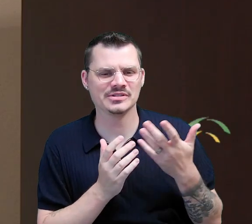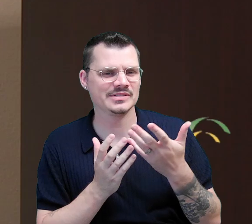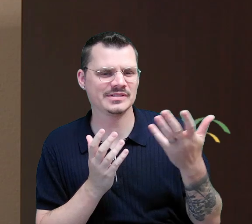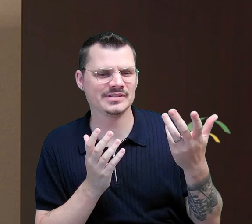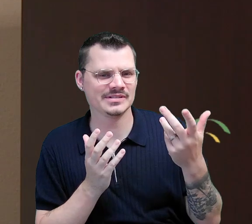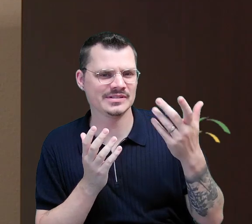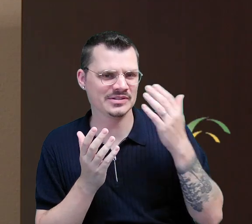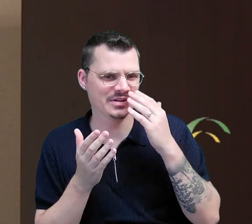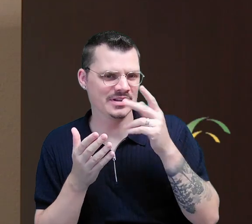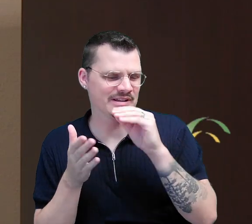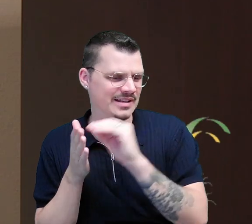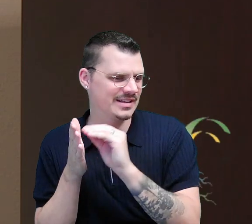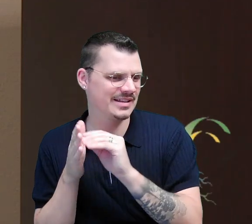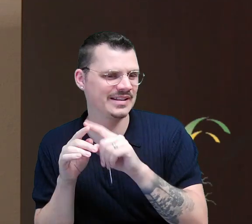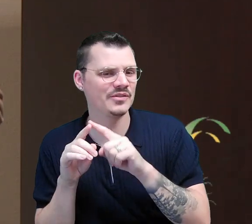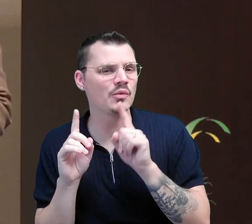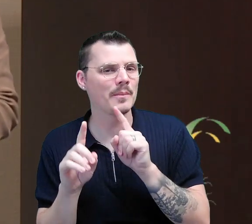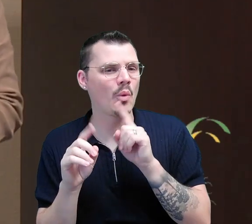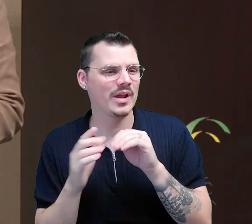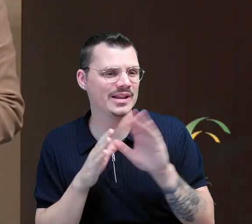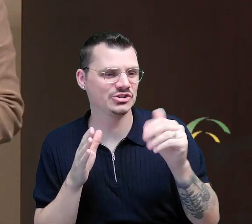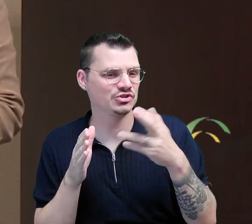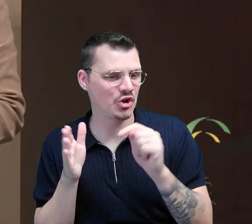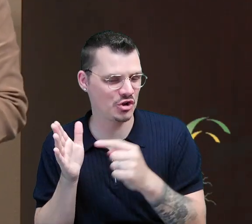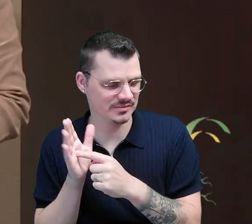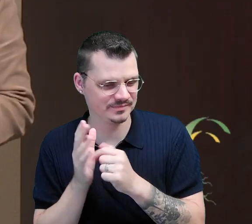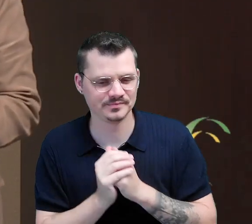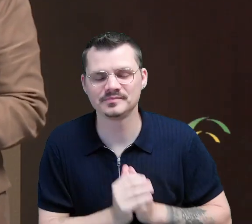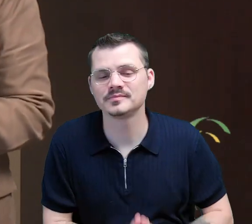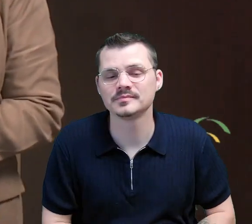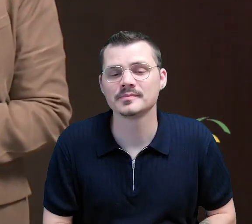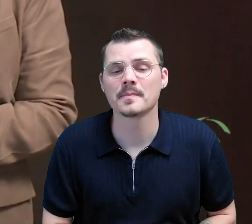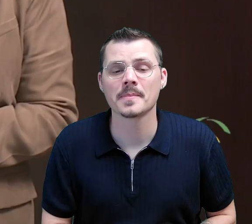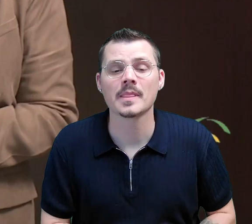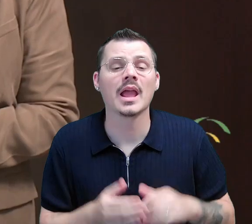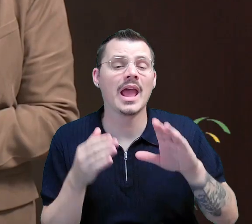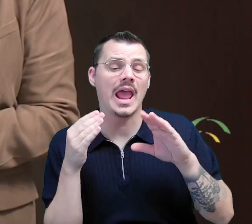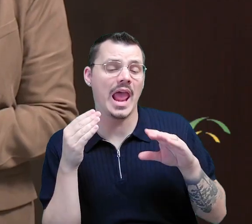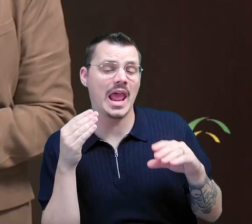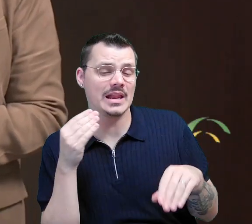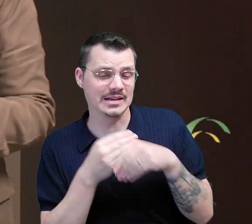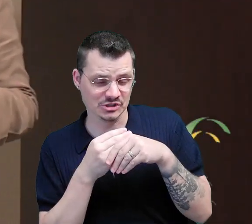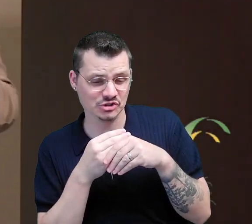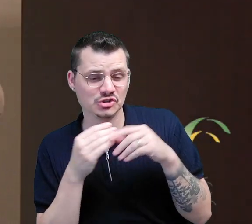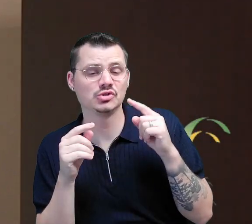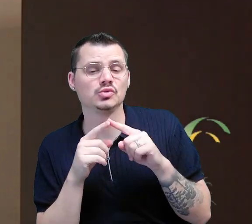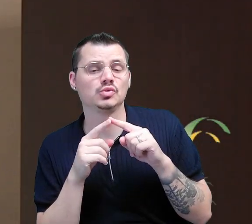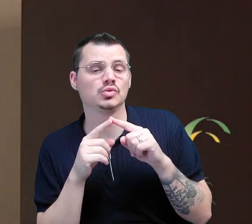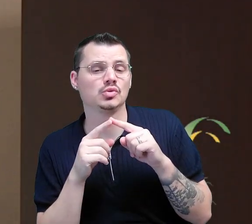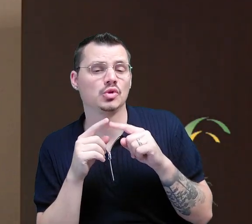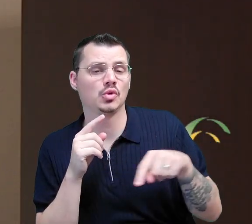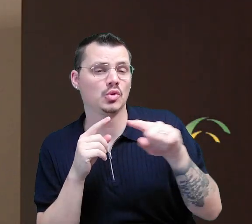euphemistic reporting in his chart. In addition to those